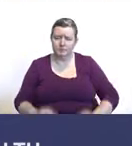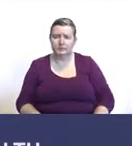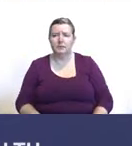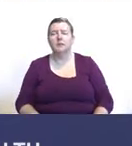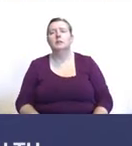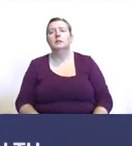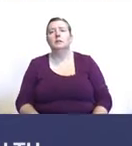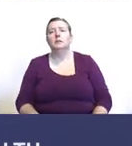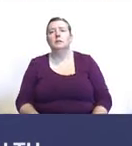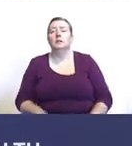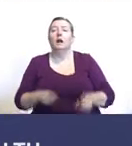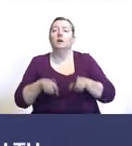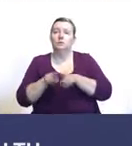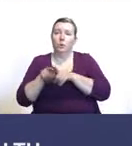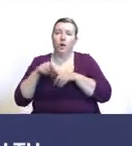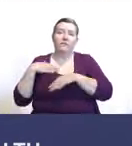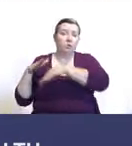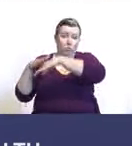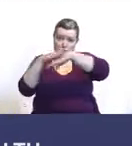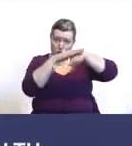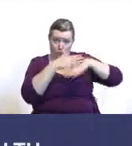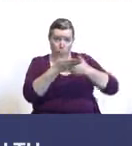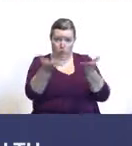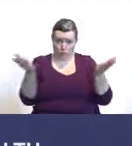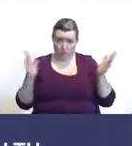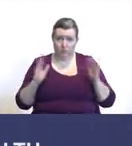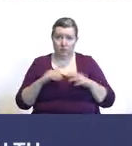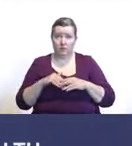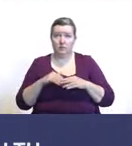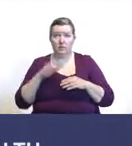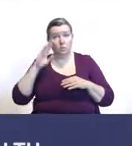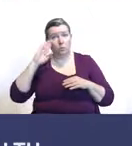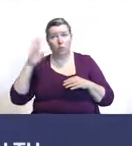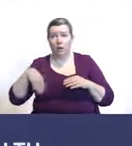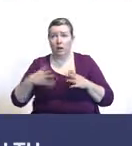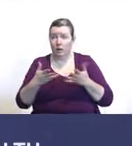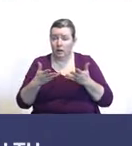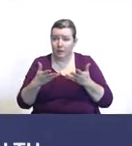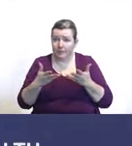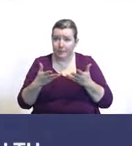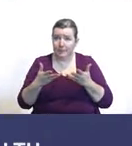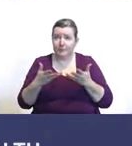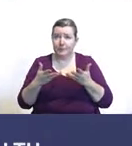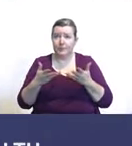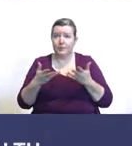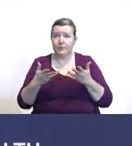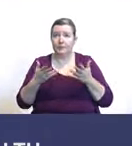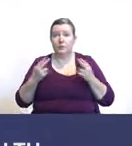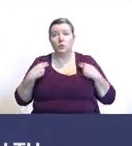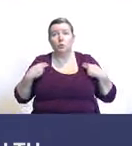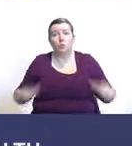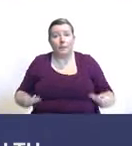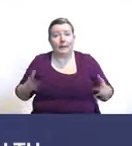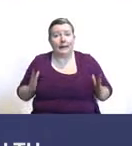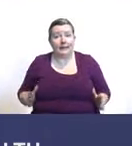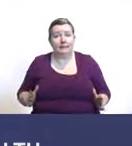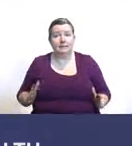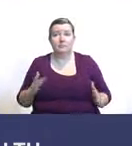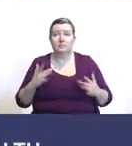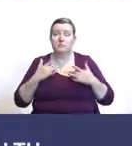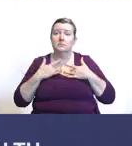But I also want to caution folks, I think there's a rightful human nature. You know what, I'm going to feel